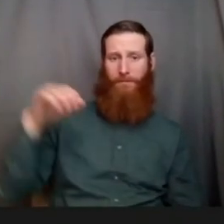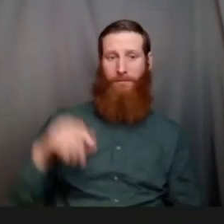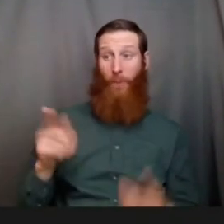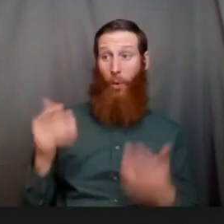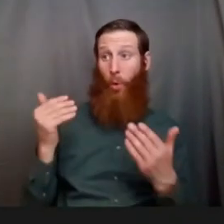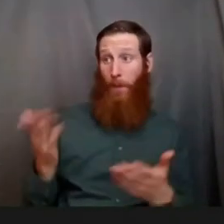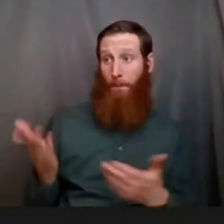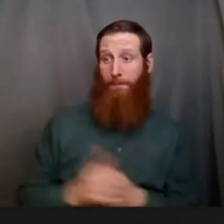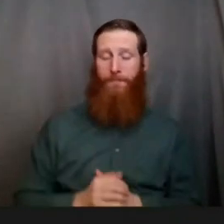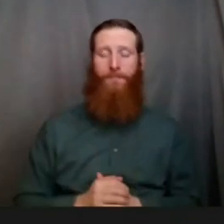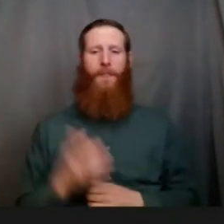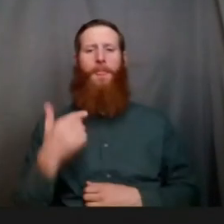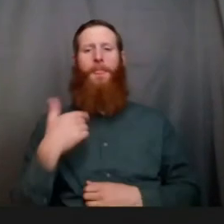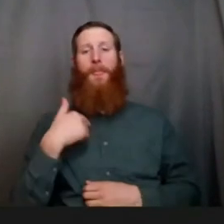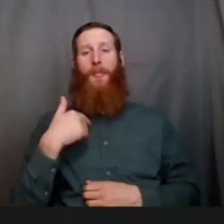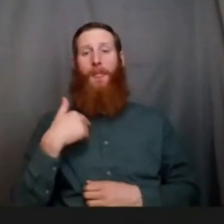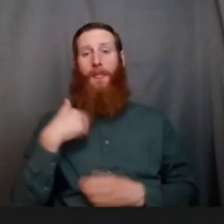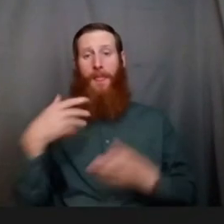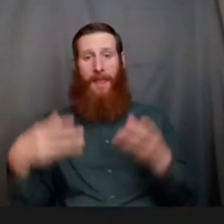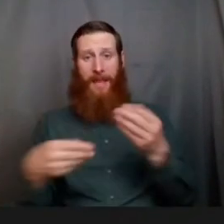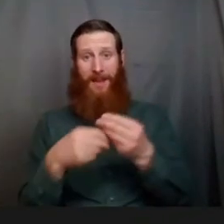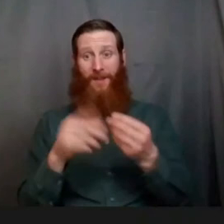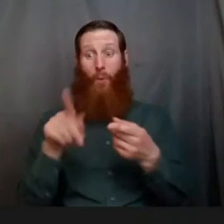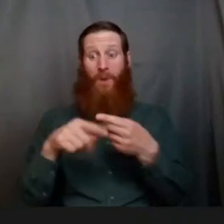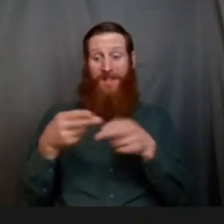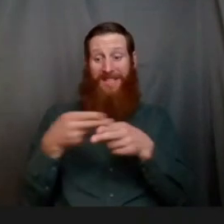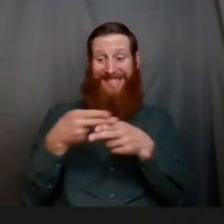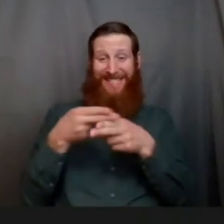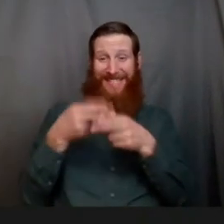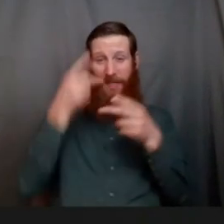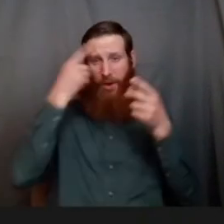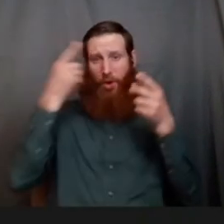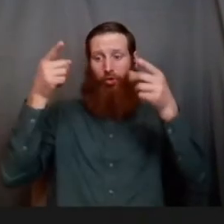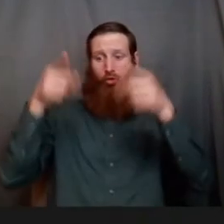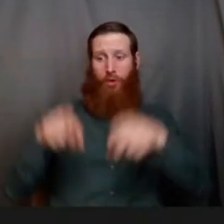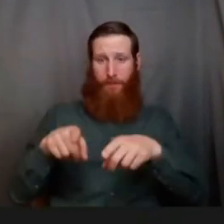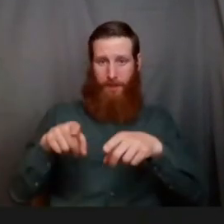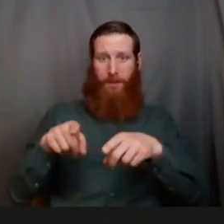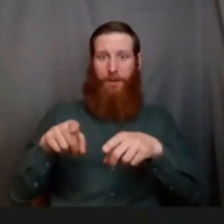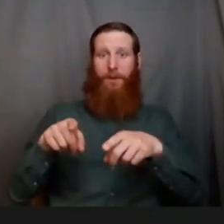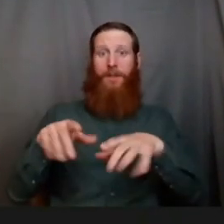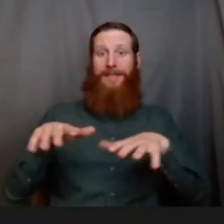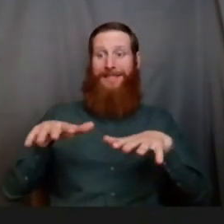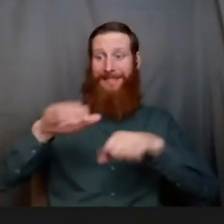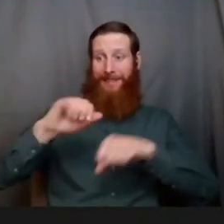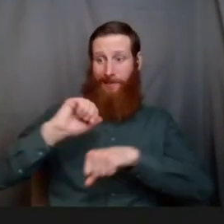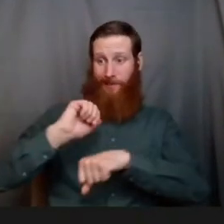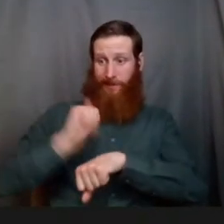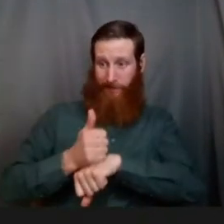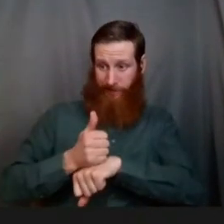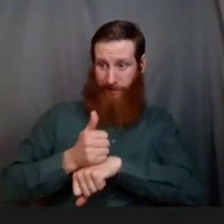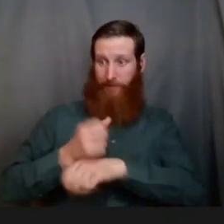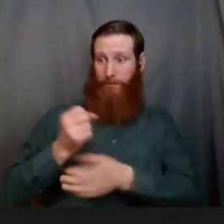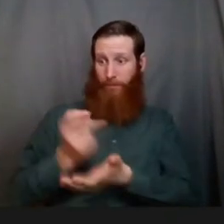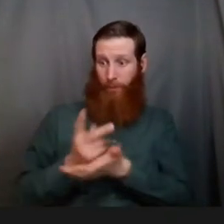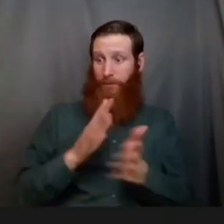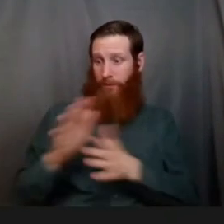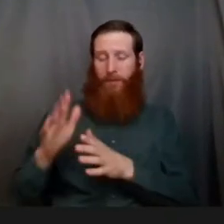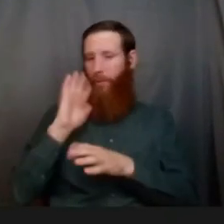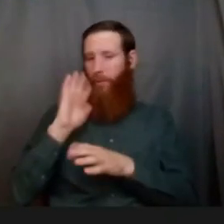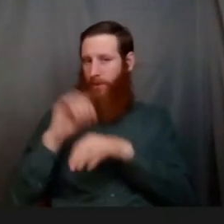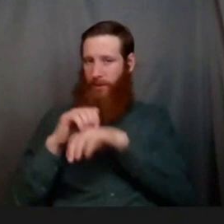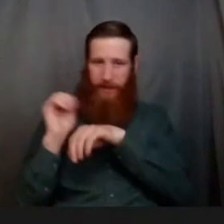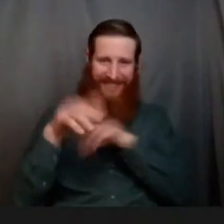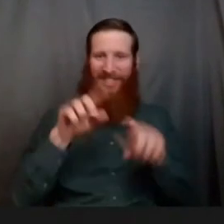going to add, then as soon as that tentative agreement is settled, then we will send out the survey immediately after